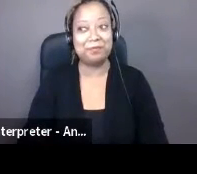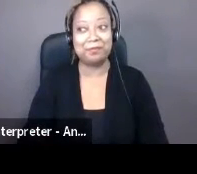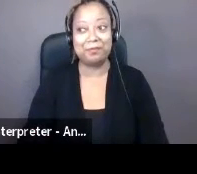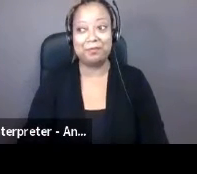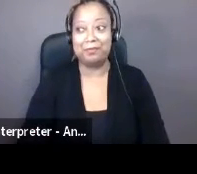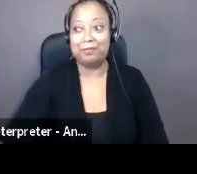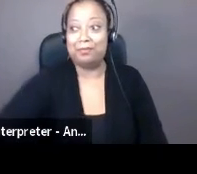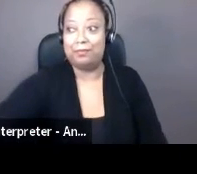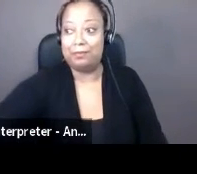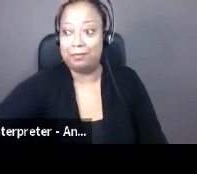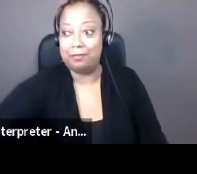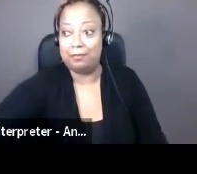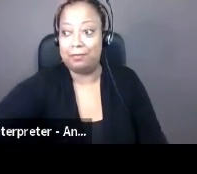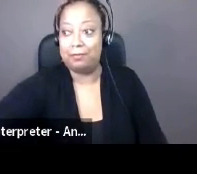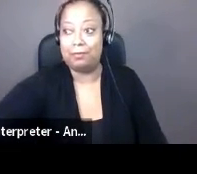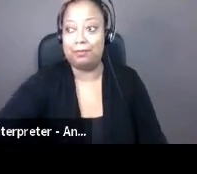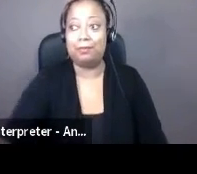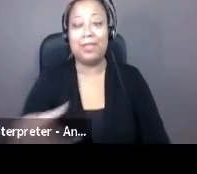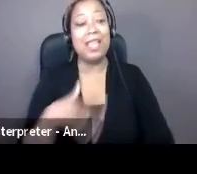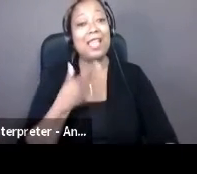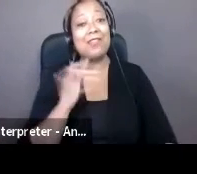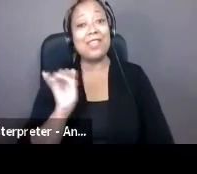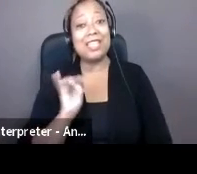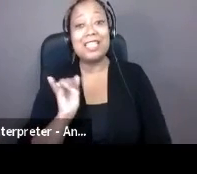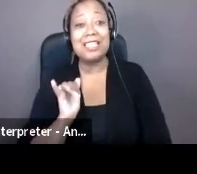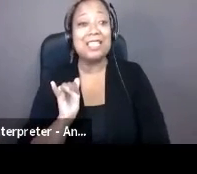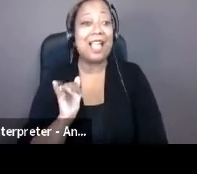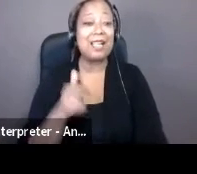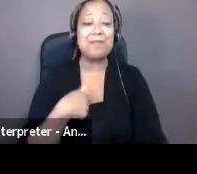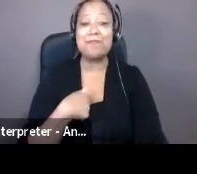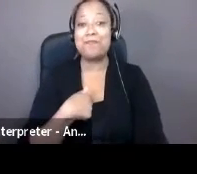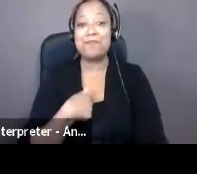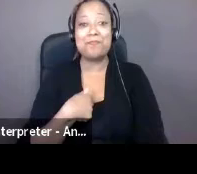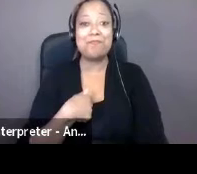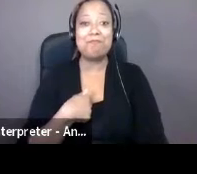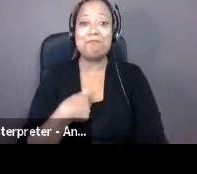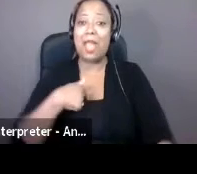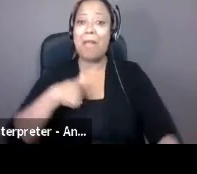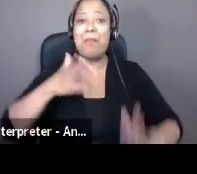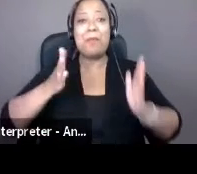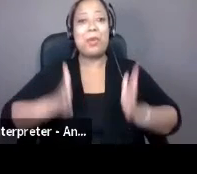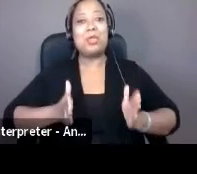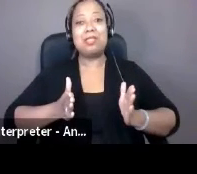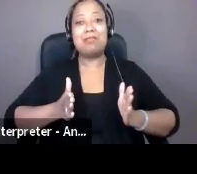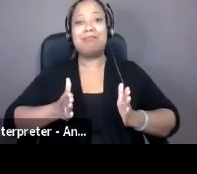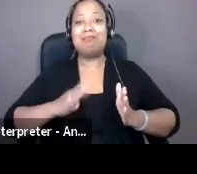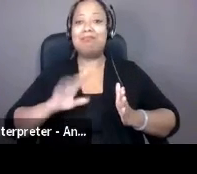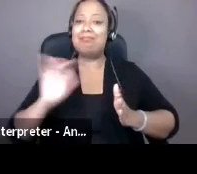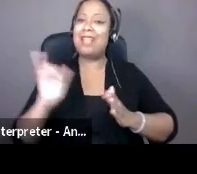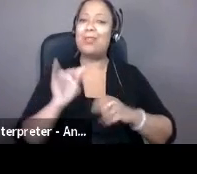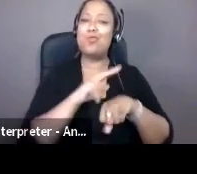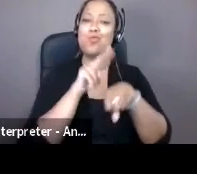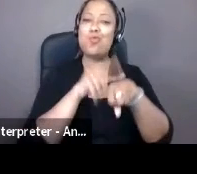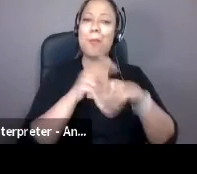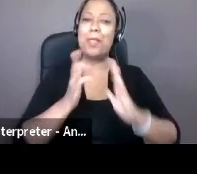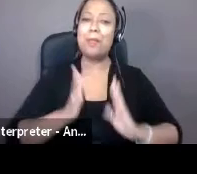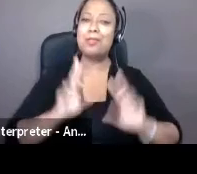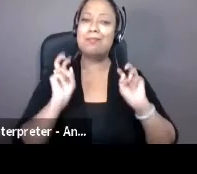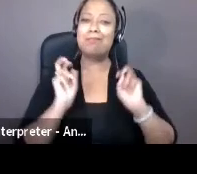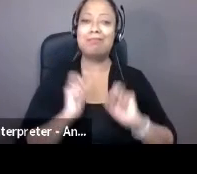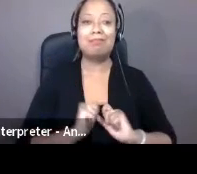It gives me the feeling that I'm a person between normal person, that I